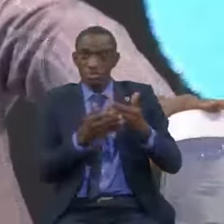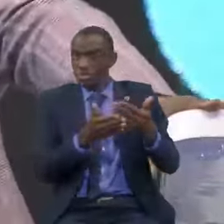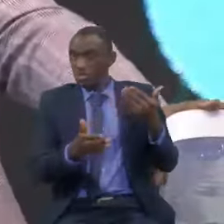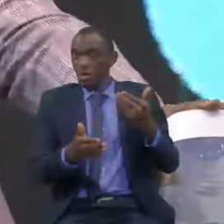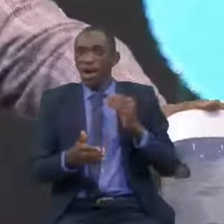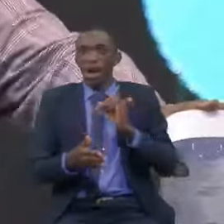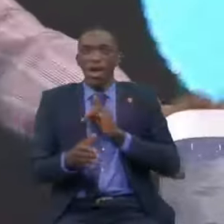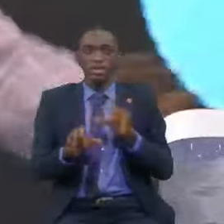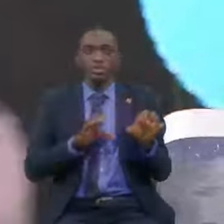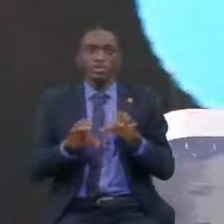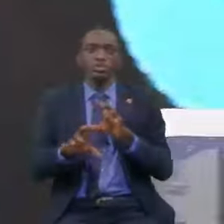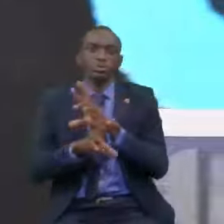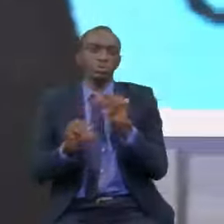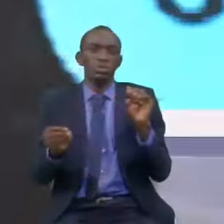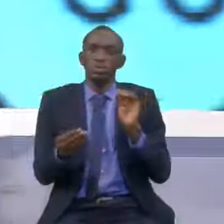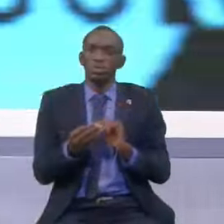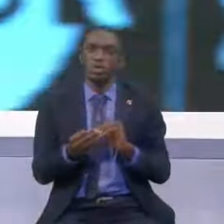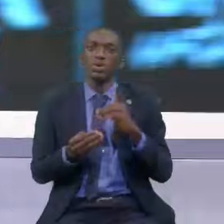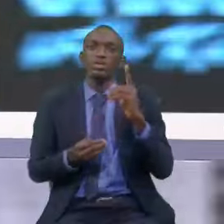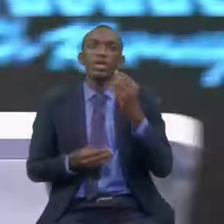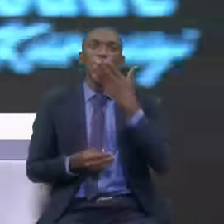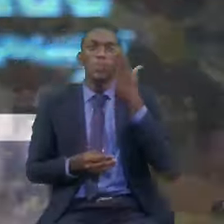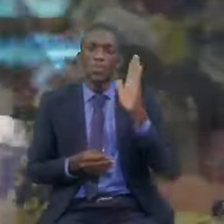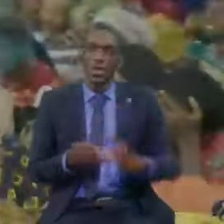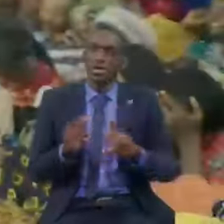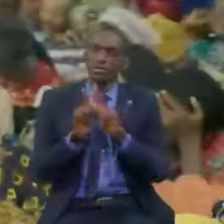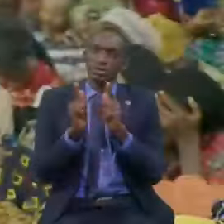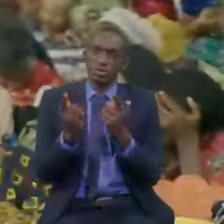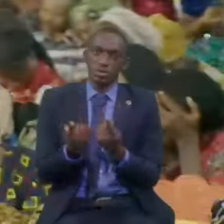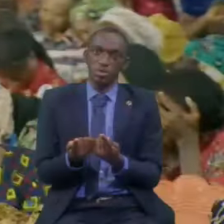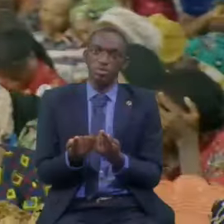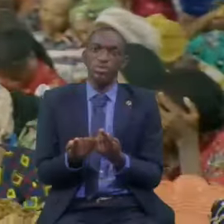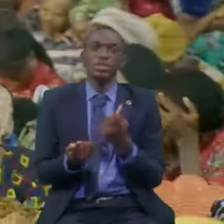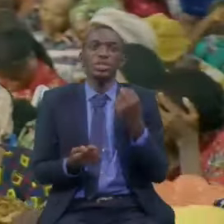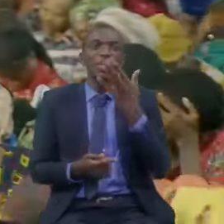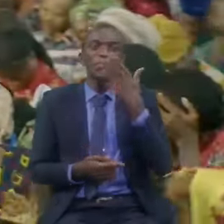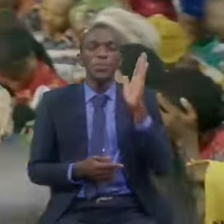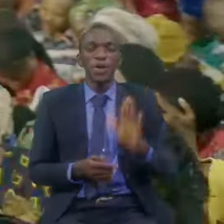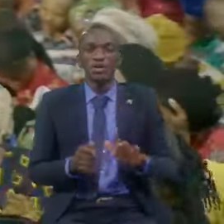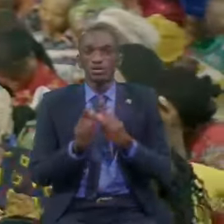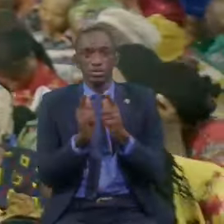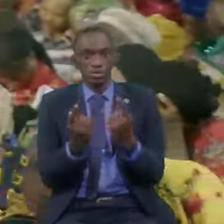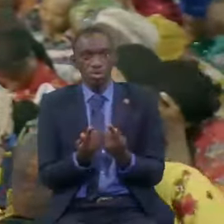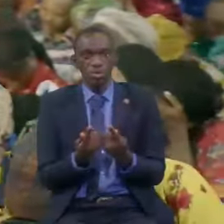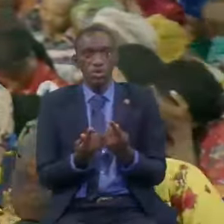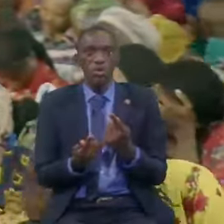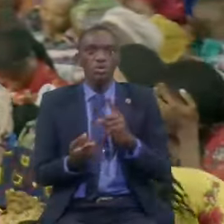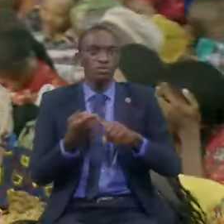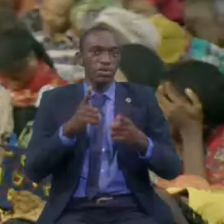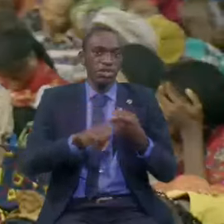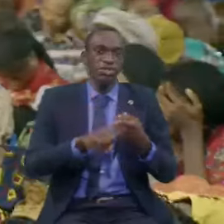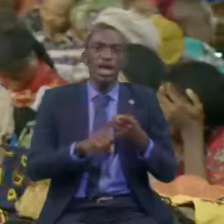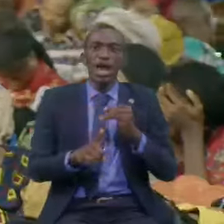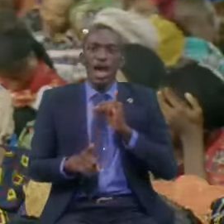more. The bad company, the bad gang I used to belong to, I come